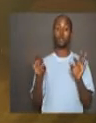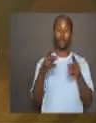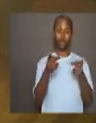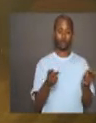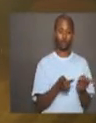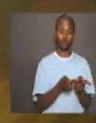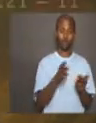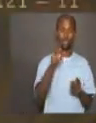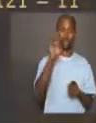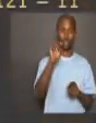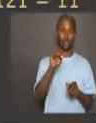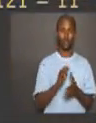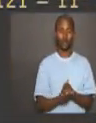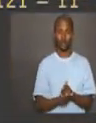n.